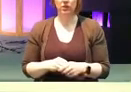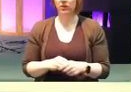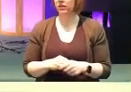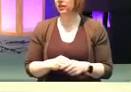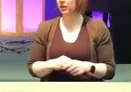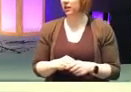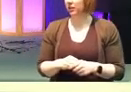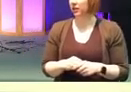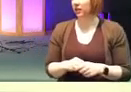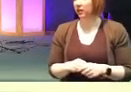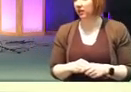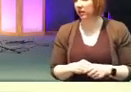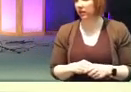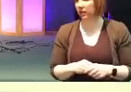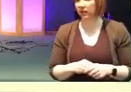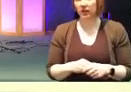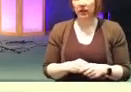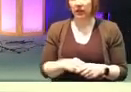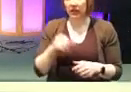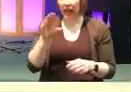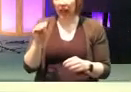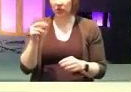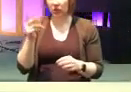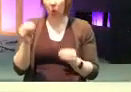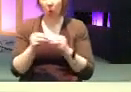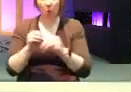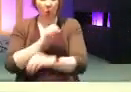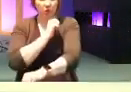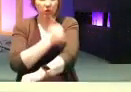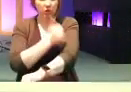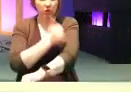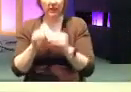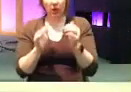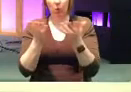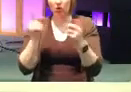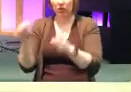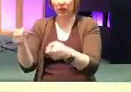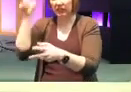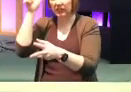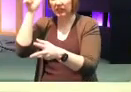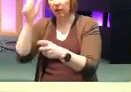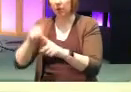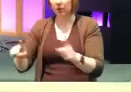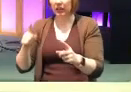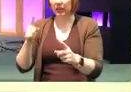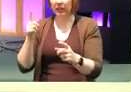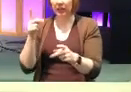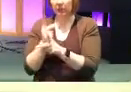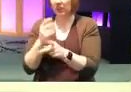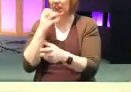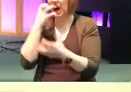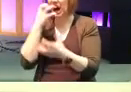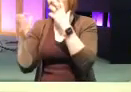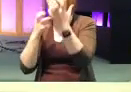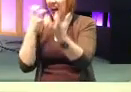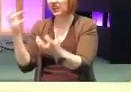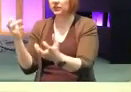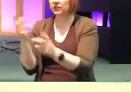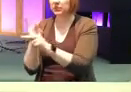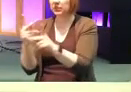He doesn't actually have any more authority than what you give him. But if he can roar and keep you scared and